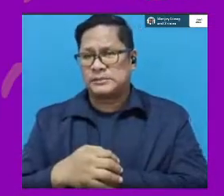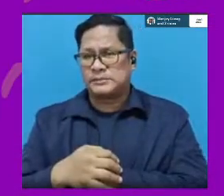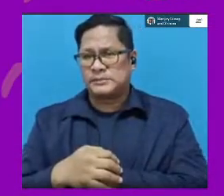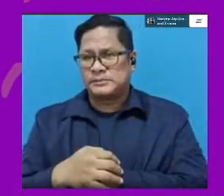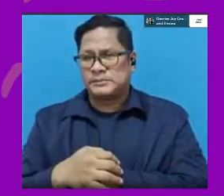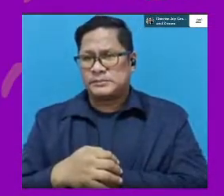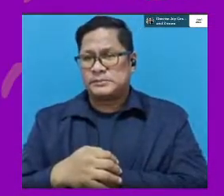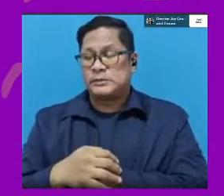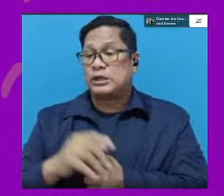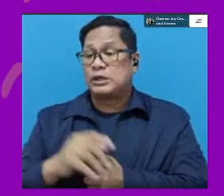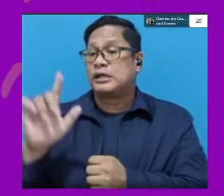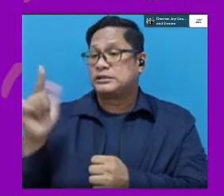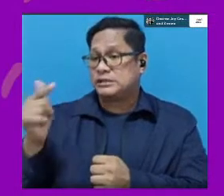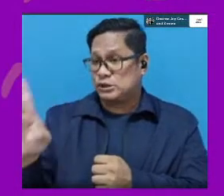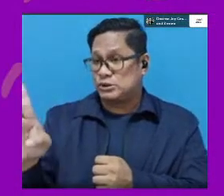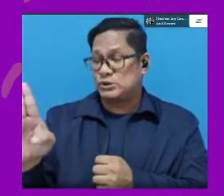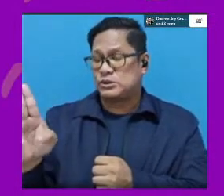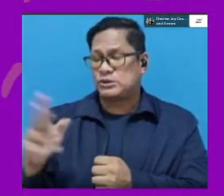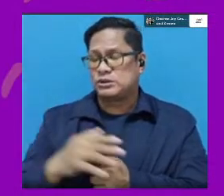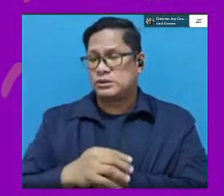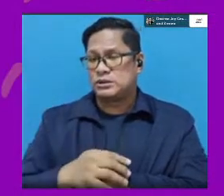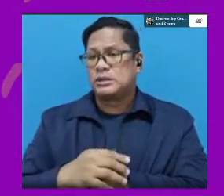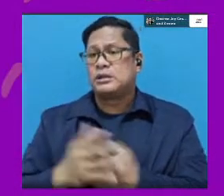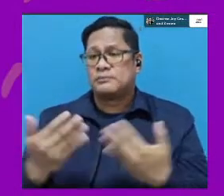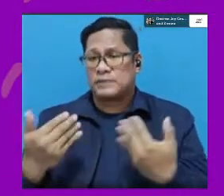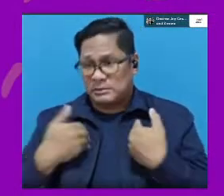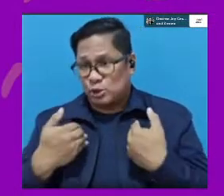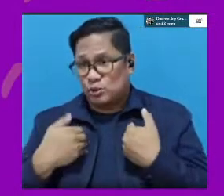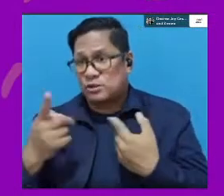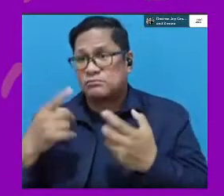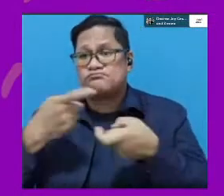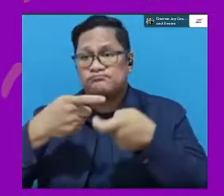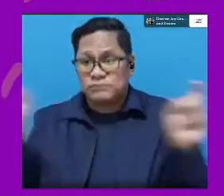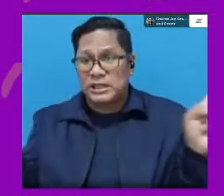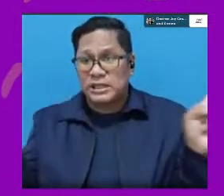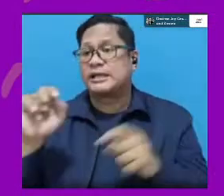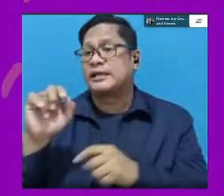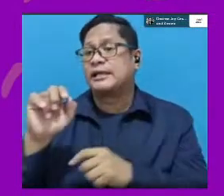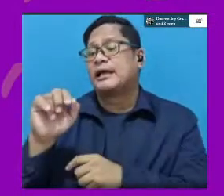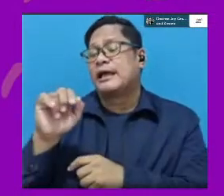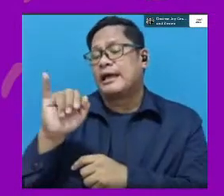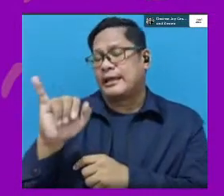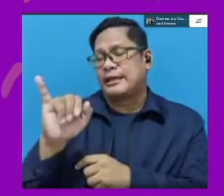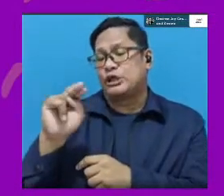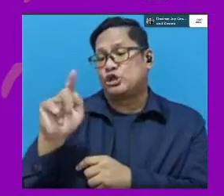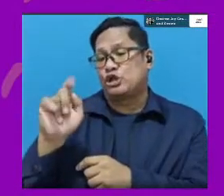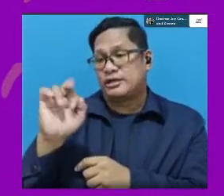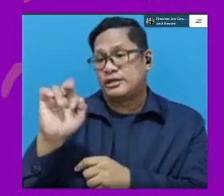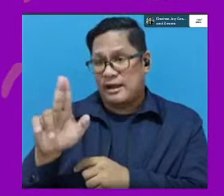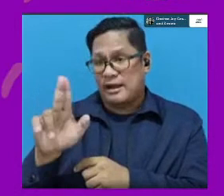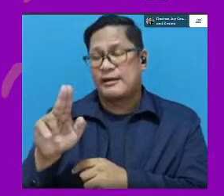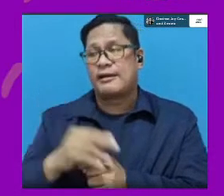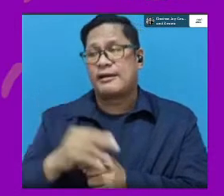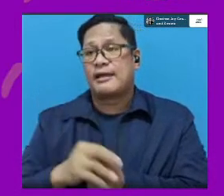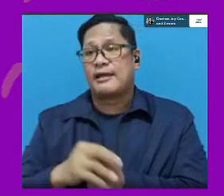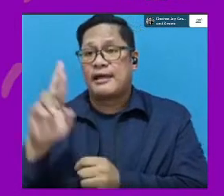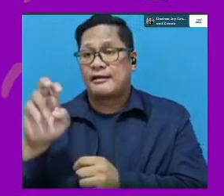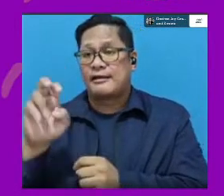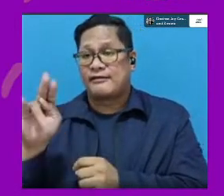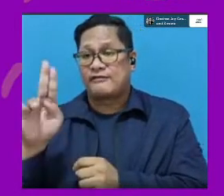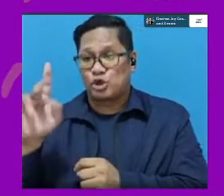local government units that has bigger internal revenue allotment, we cannot